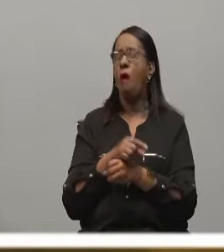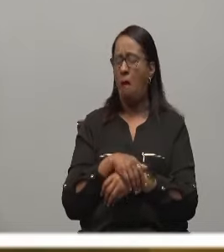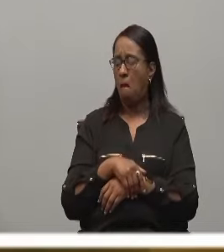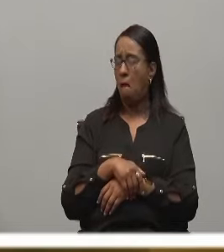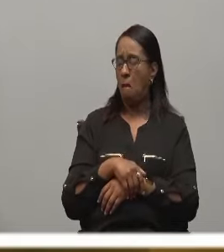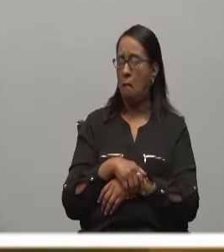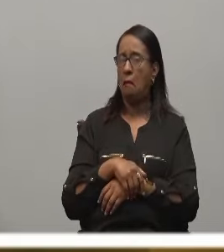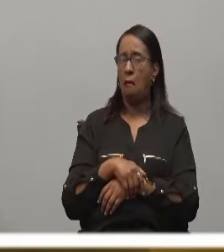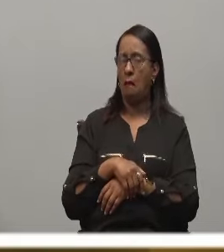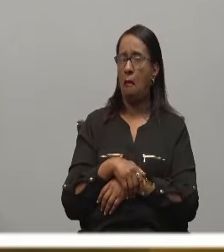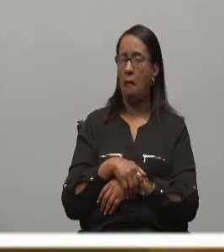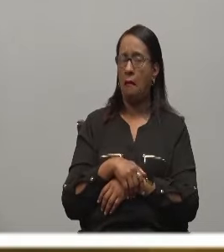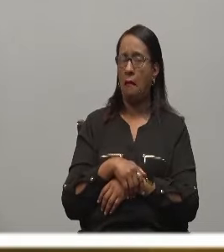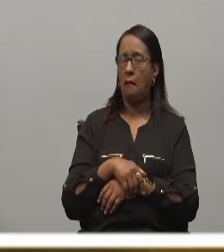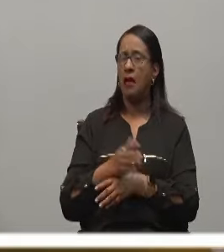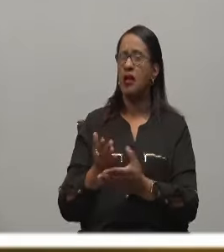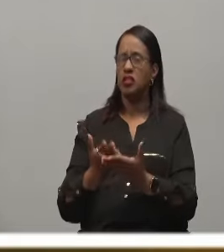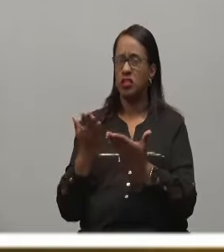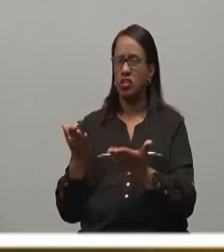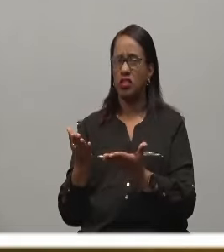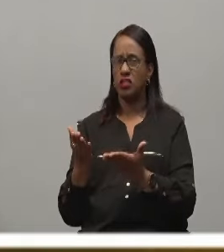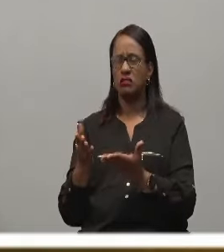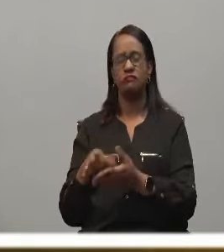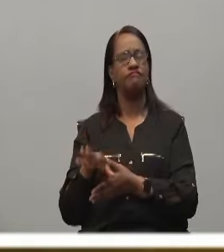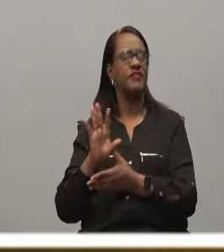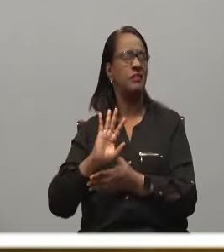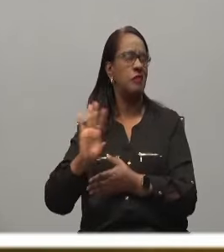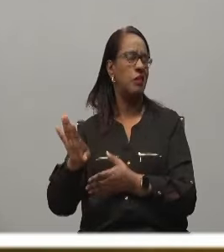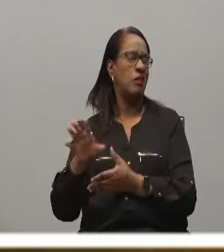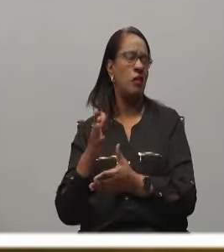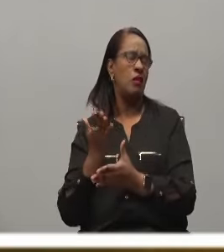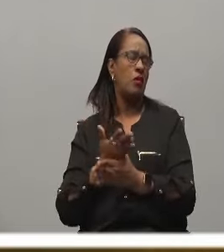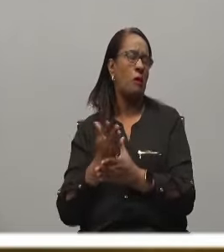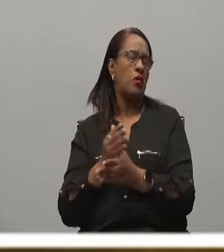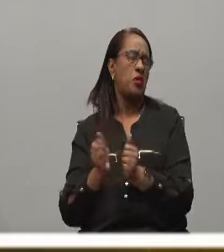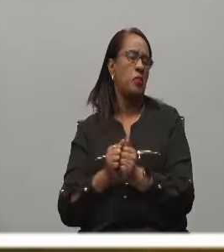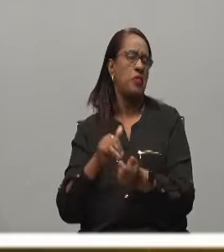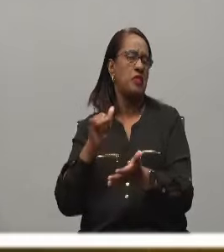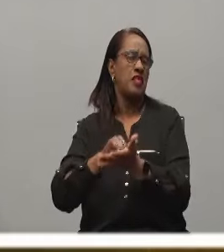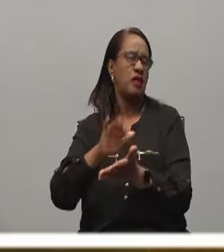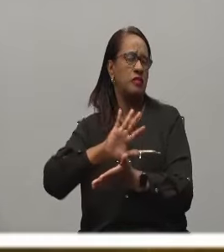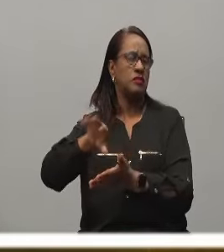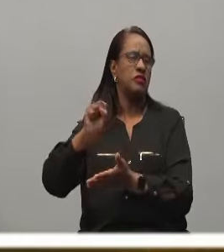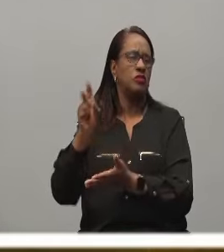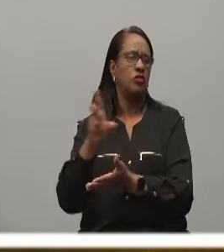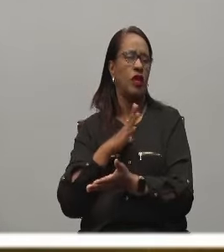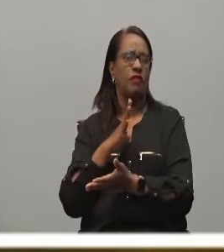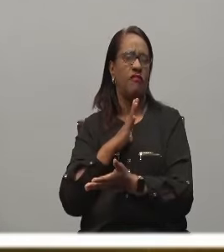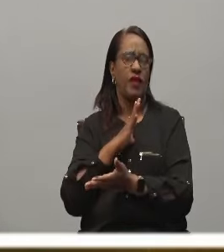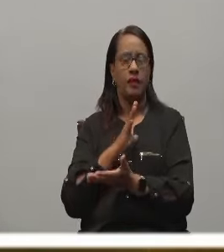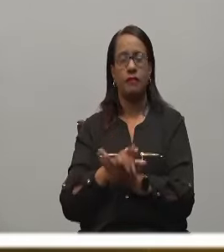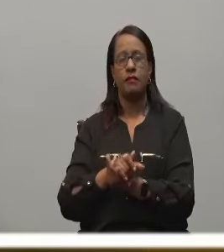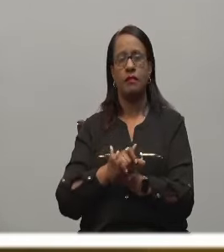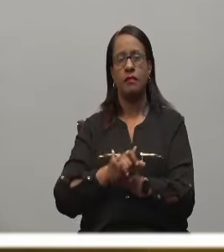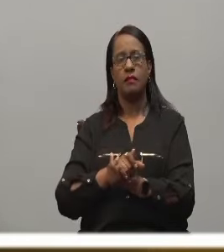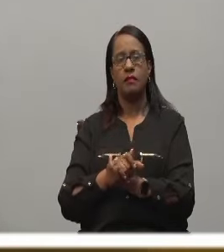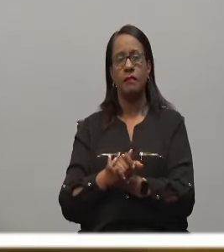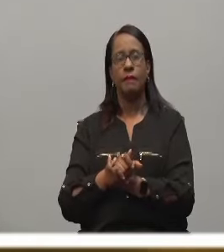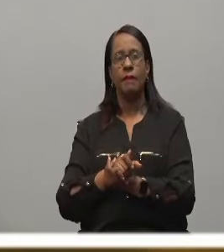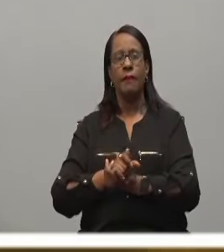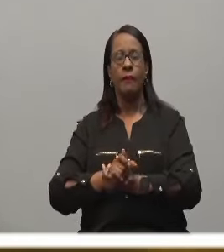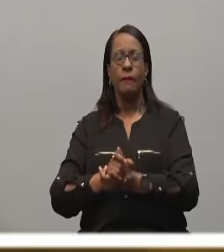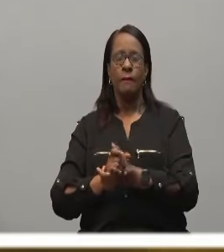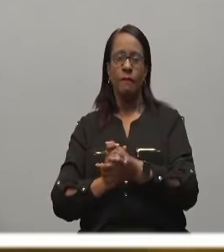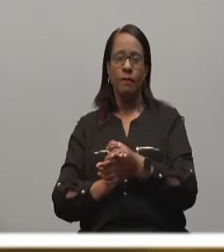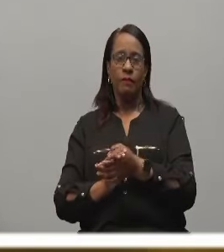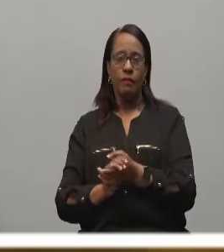today. You know how much nicer our life could be? Come on, Yes or no?